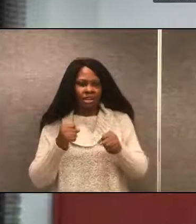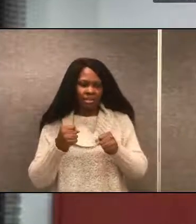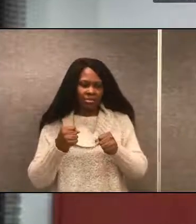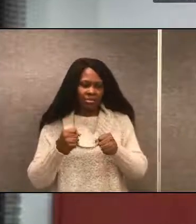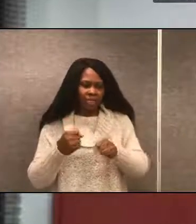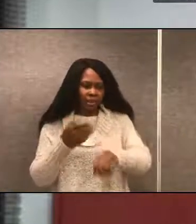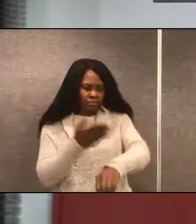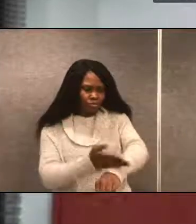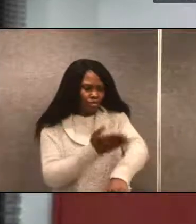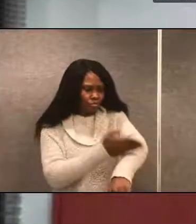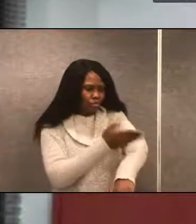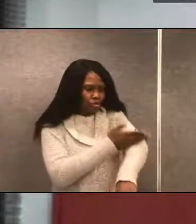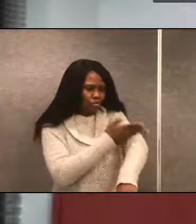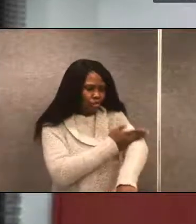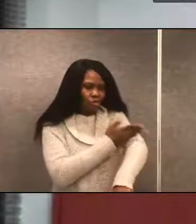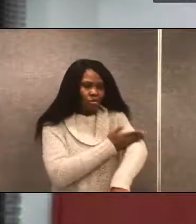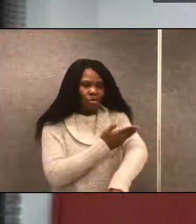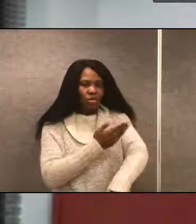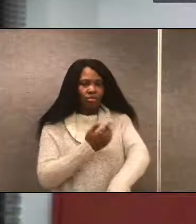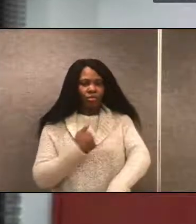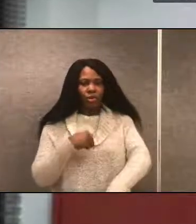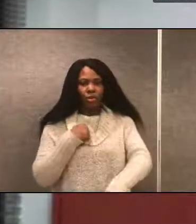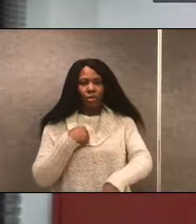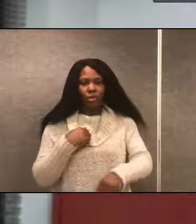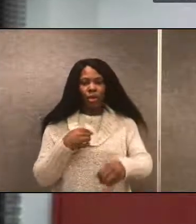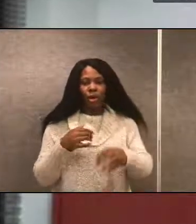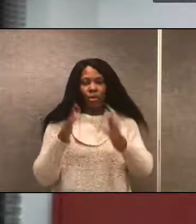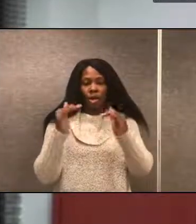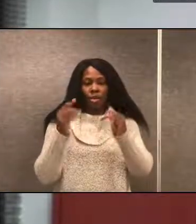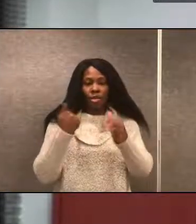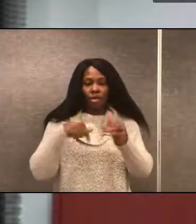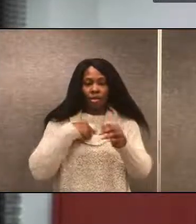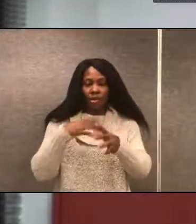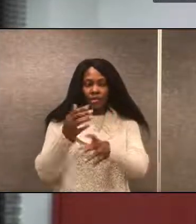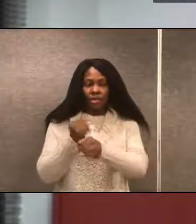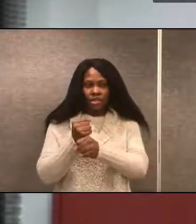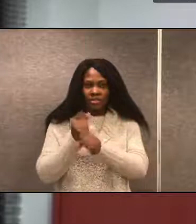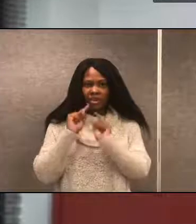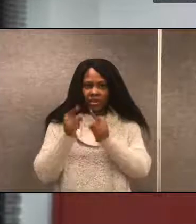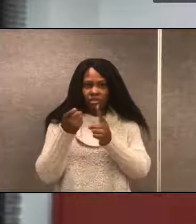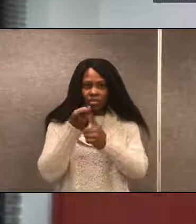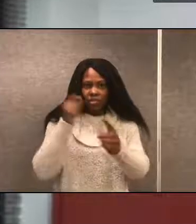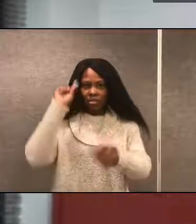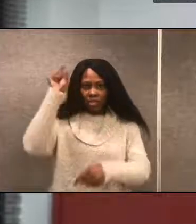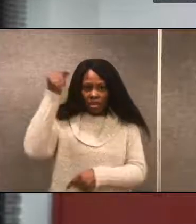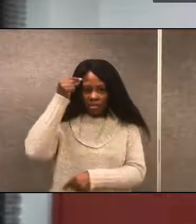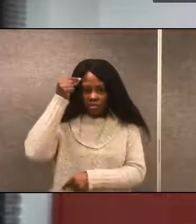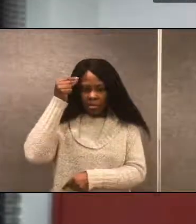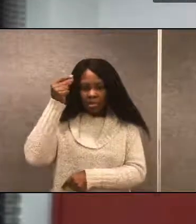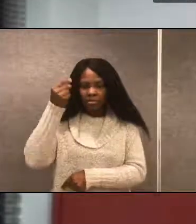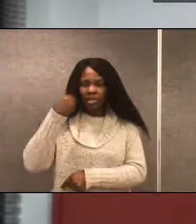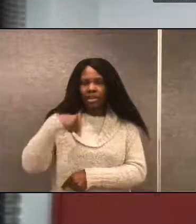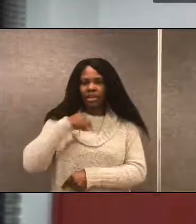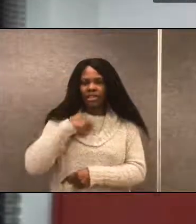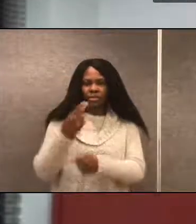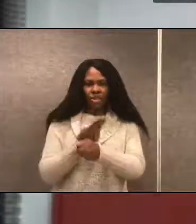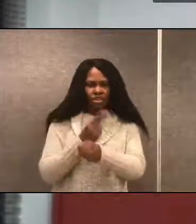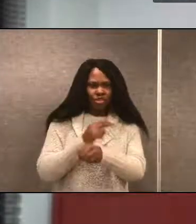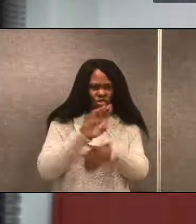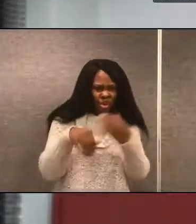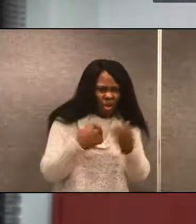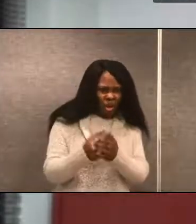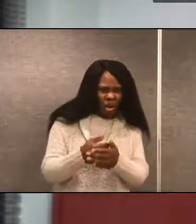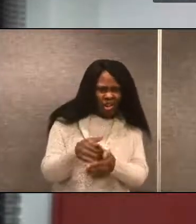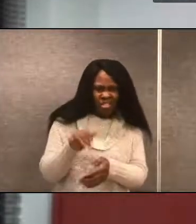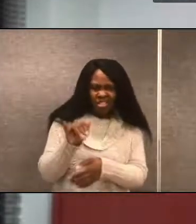direction from the government, from the state level, from DOE, and that we take all of those things and do much